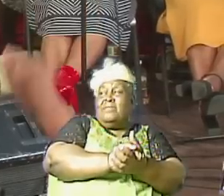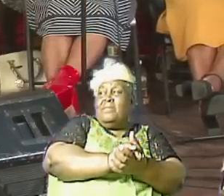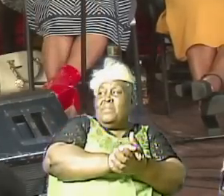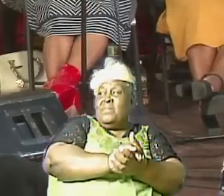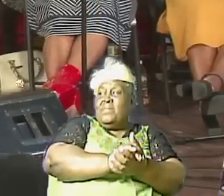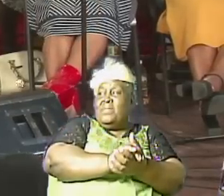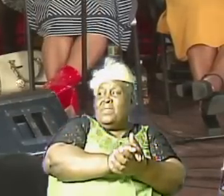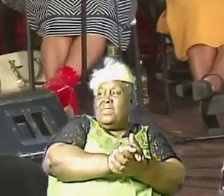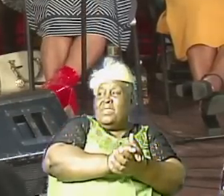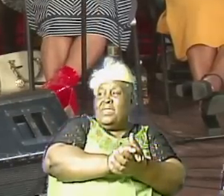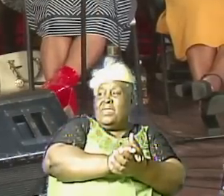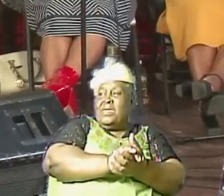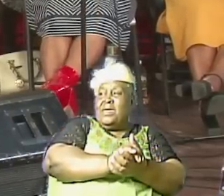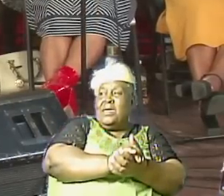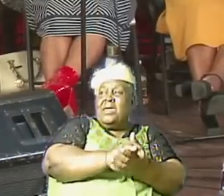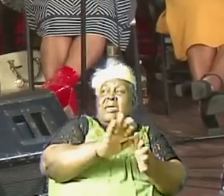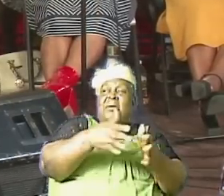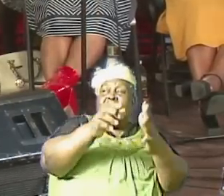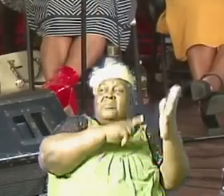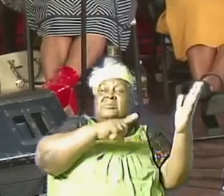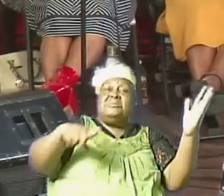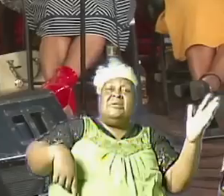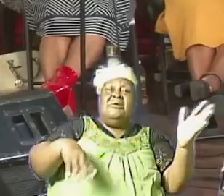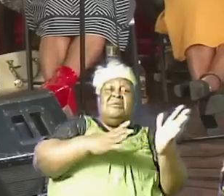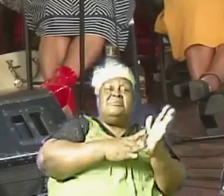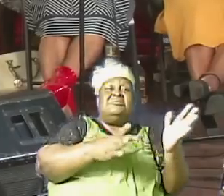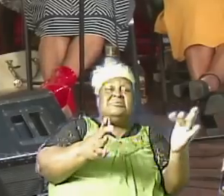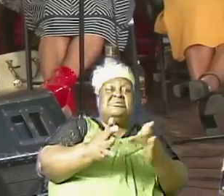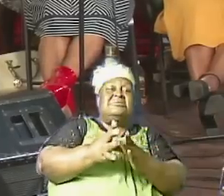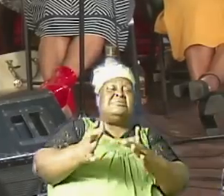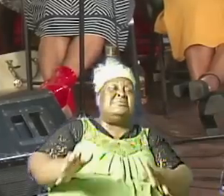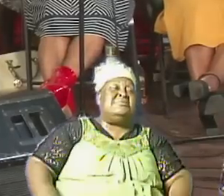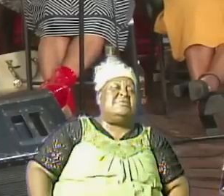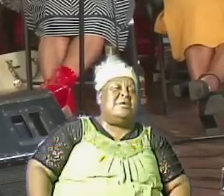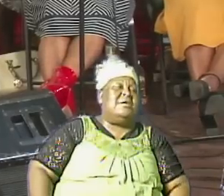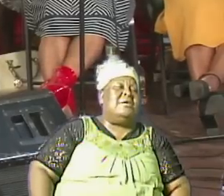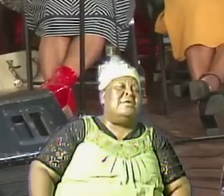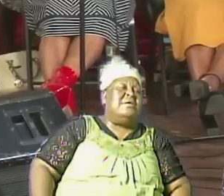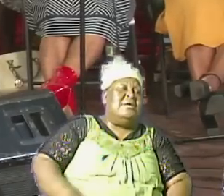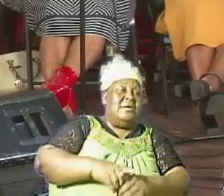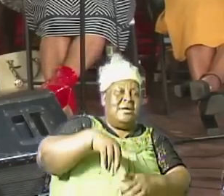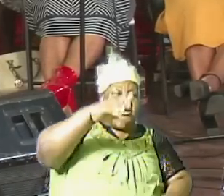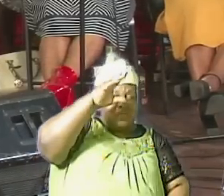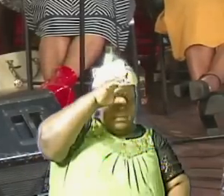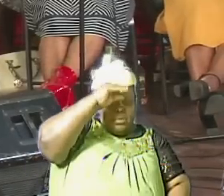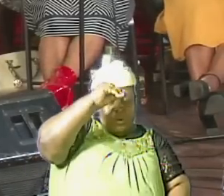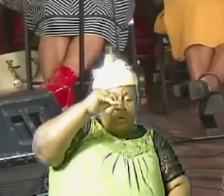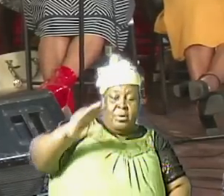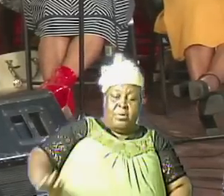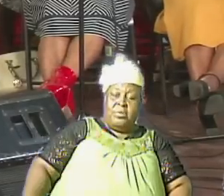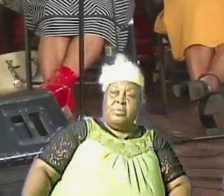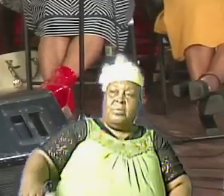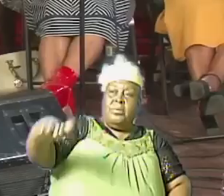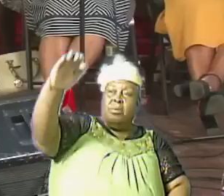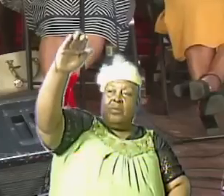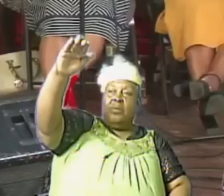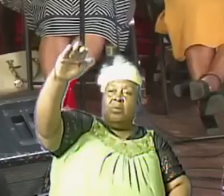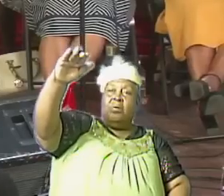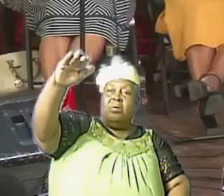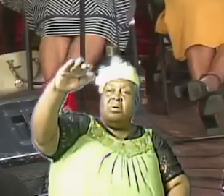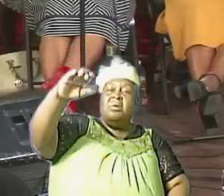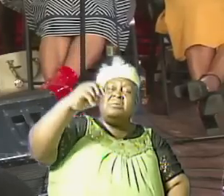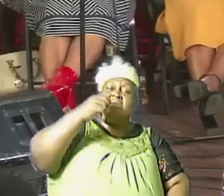Hallelujah. Praise the Lord Jesus Christ. You know, as a boy growing up, there was